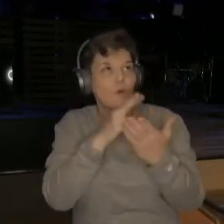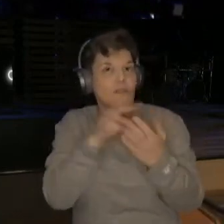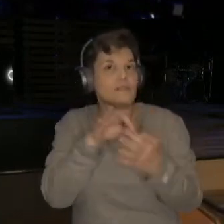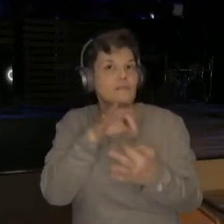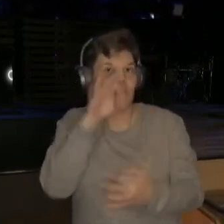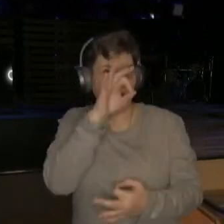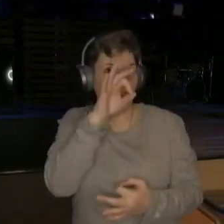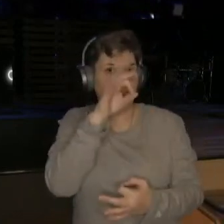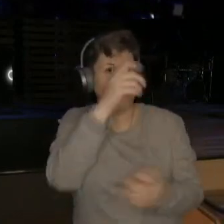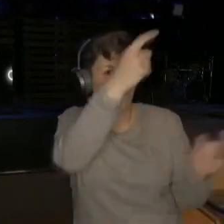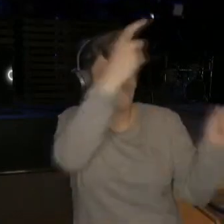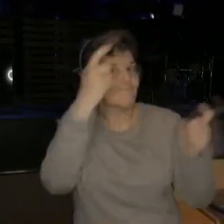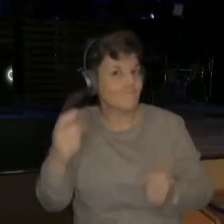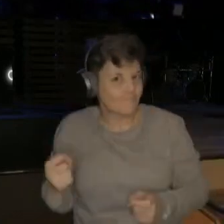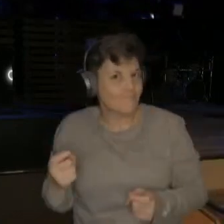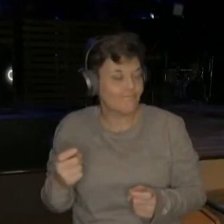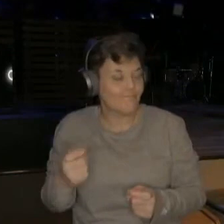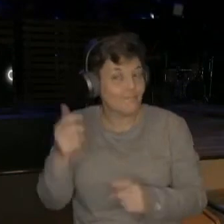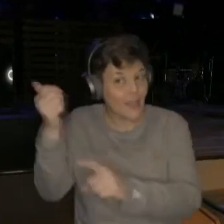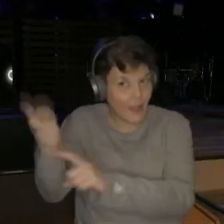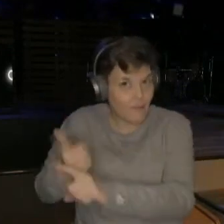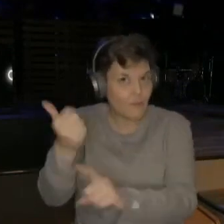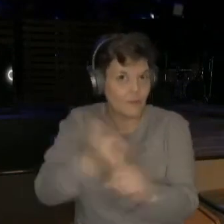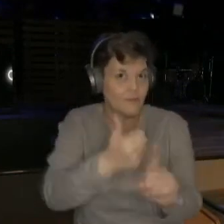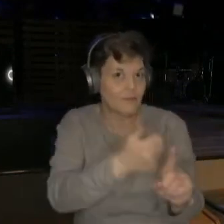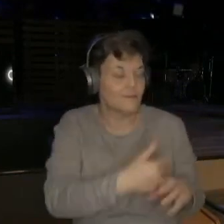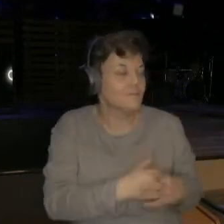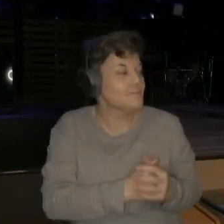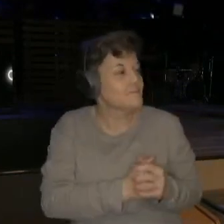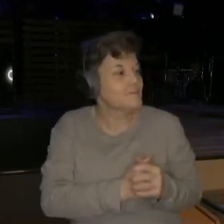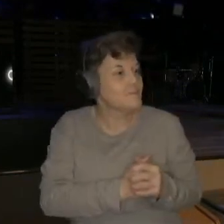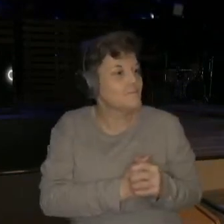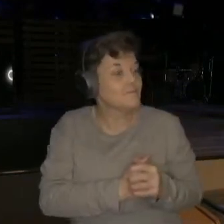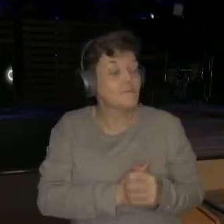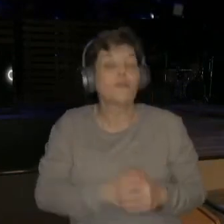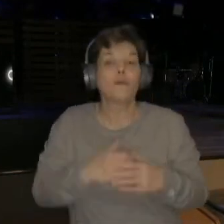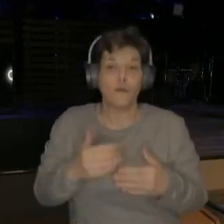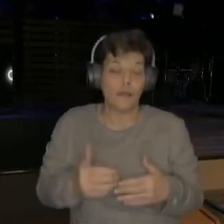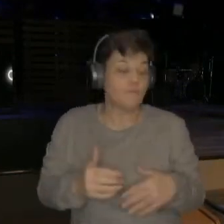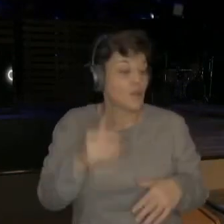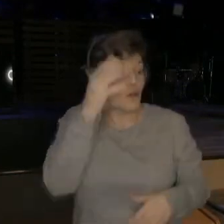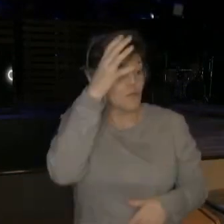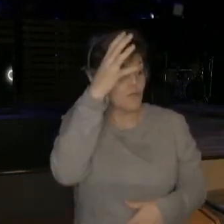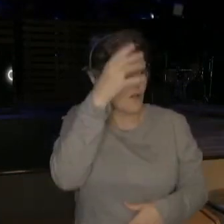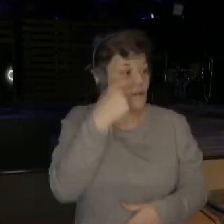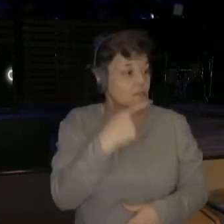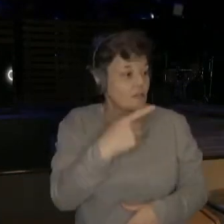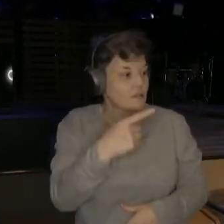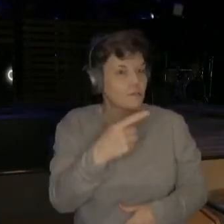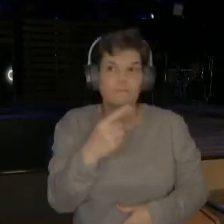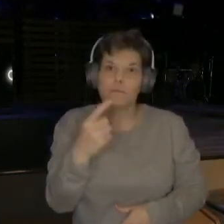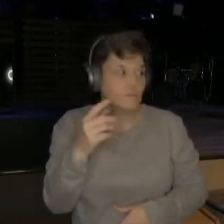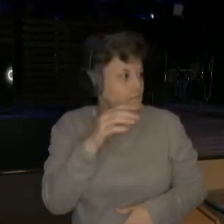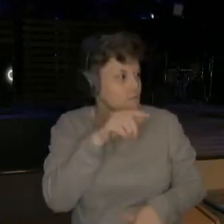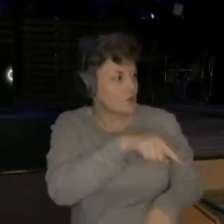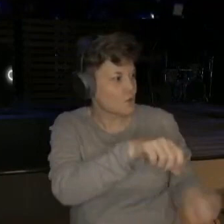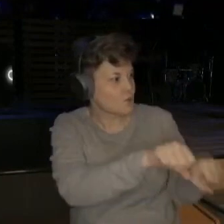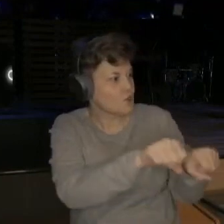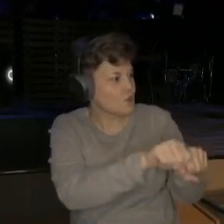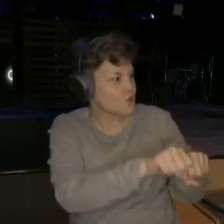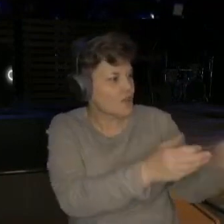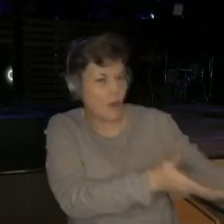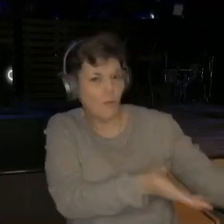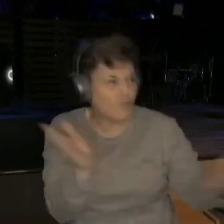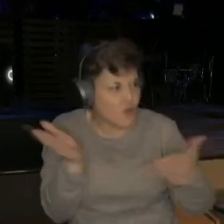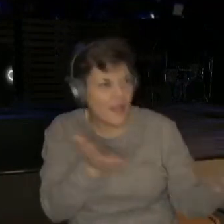And the father went on to say, and bring out the best shoes you can find for my son. In those days, slaves did not wear shoes. He